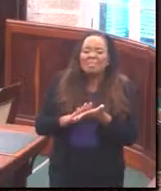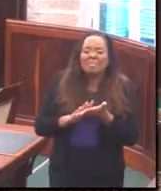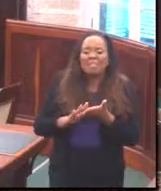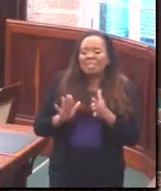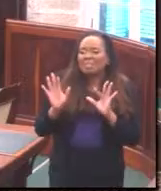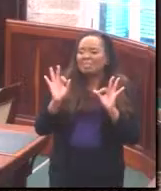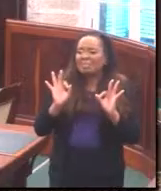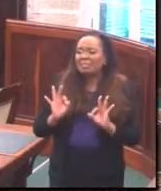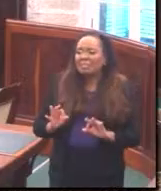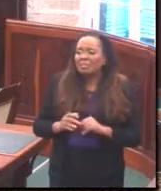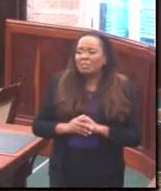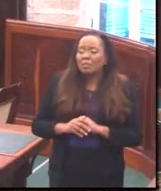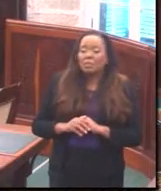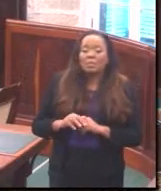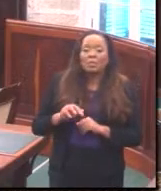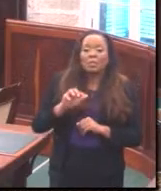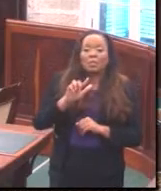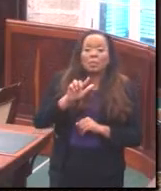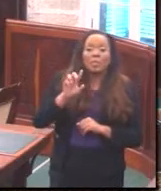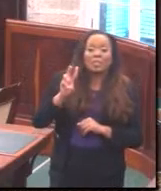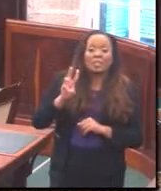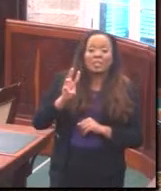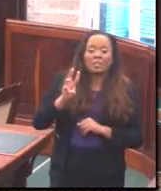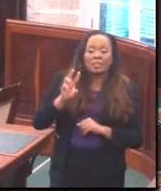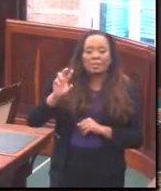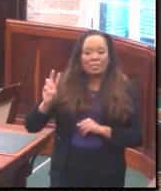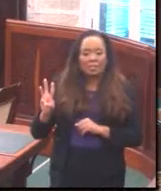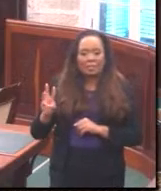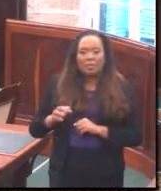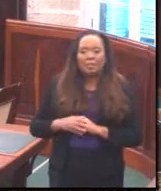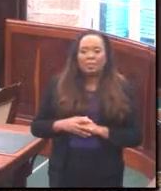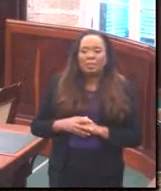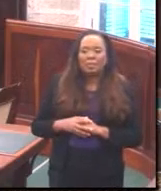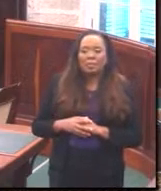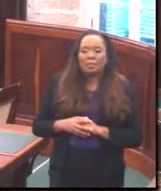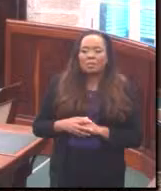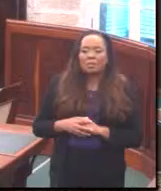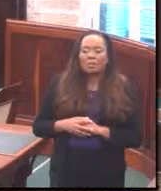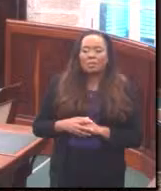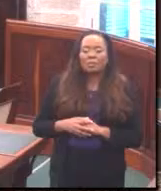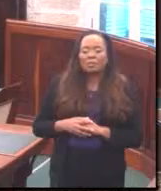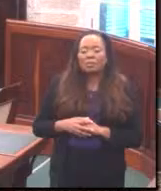In 26.6, for example, the word 3 was deleted and